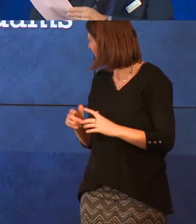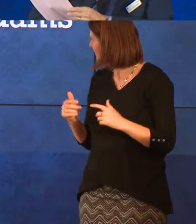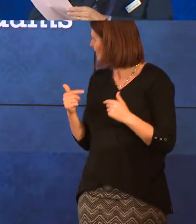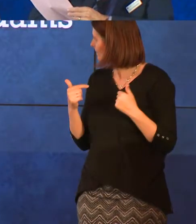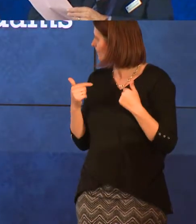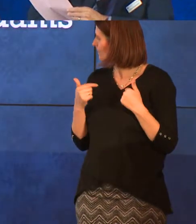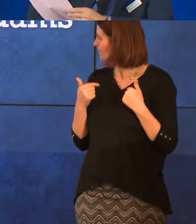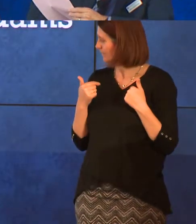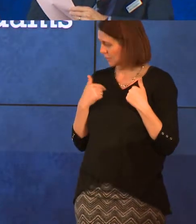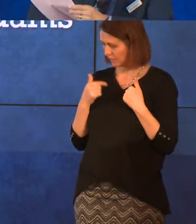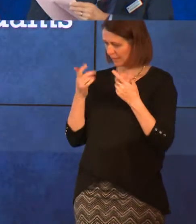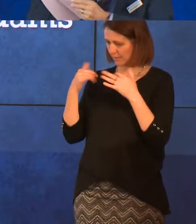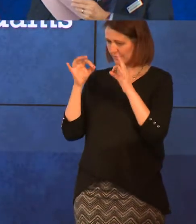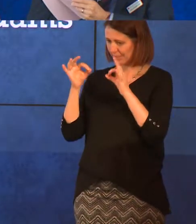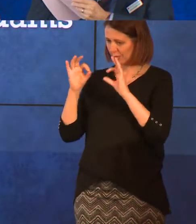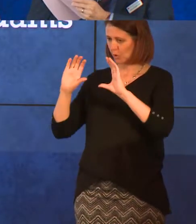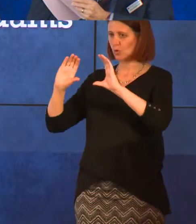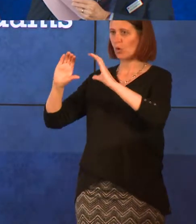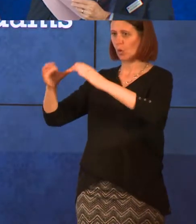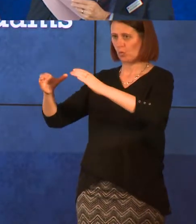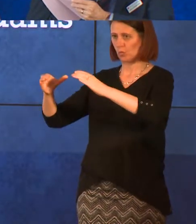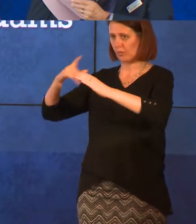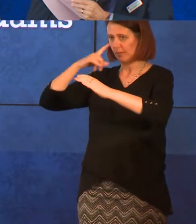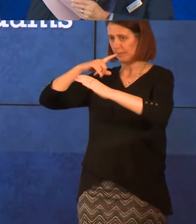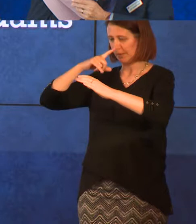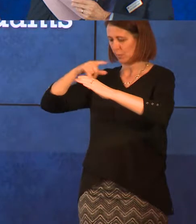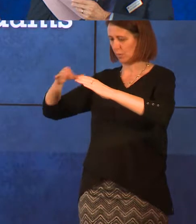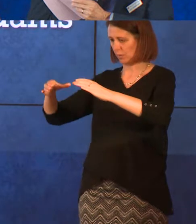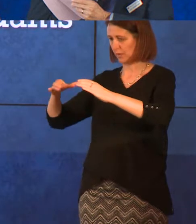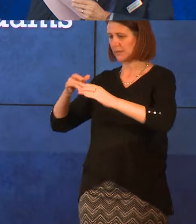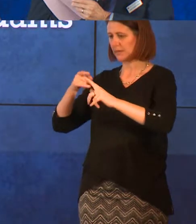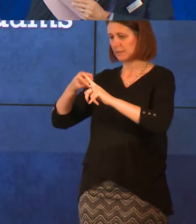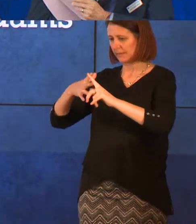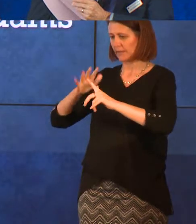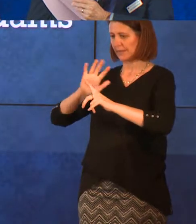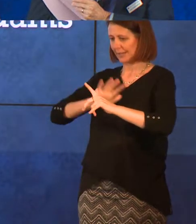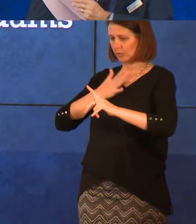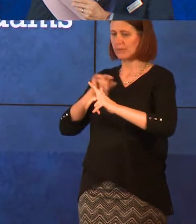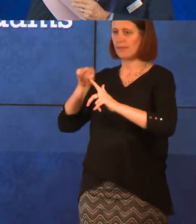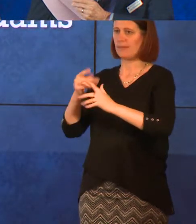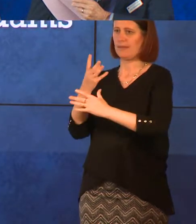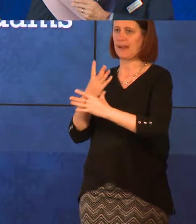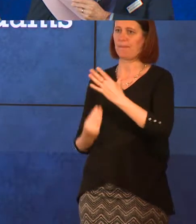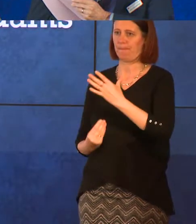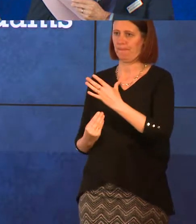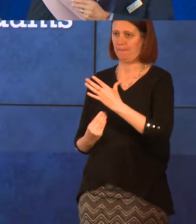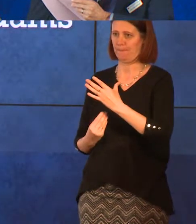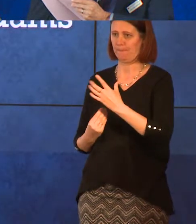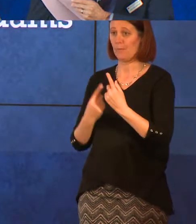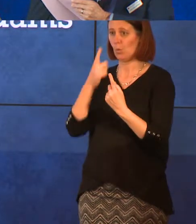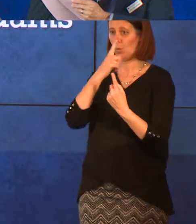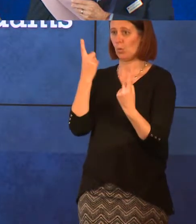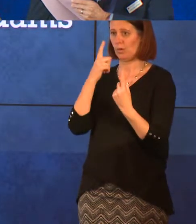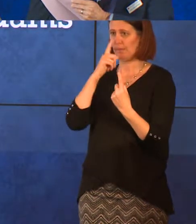particular cohort of people, I guess, who we're particularly interested in the gap, which is for people in